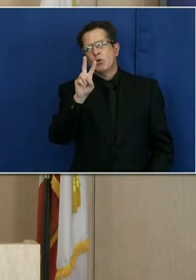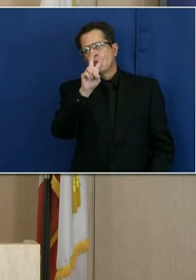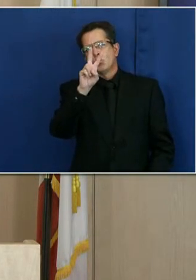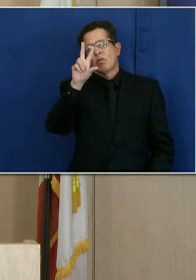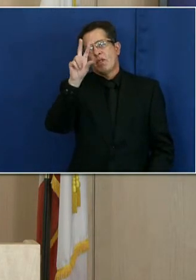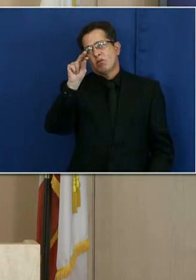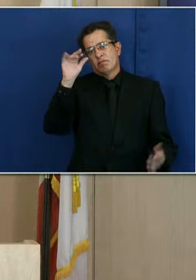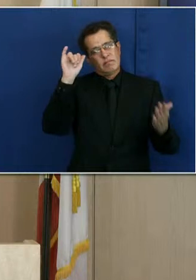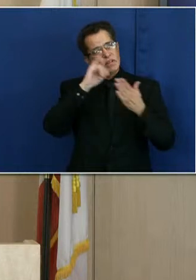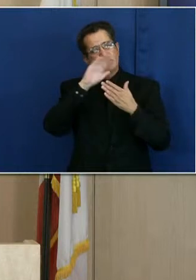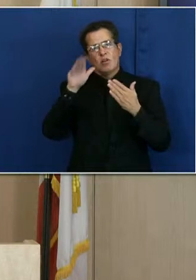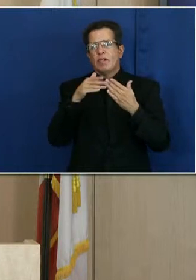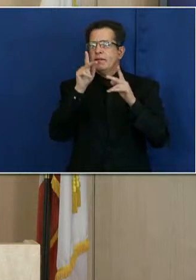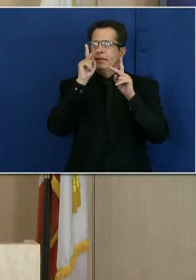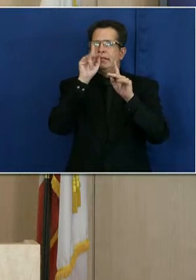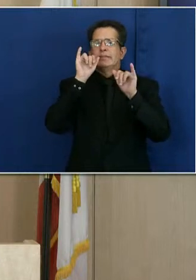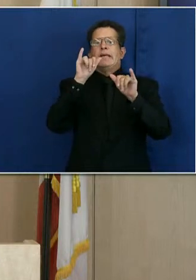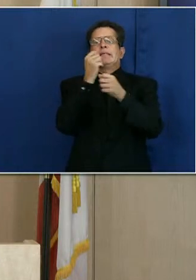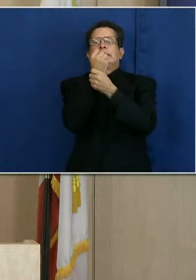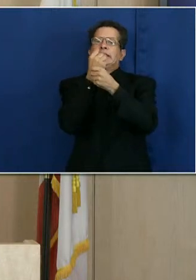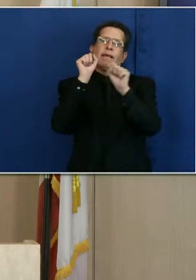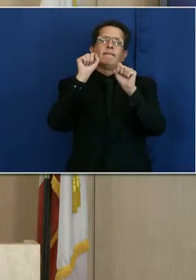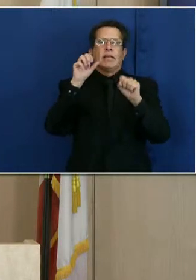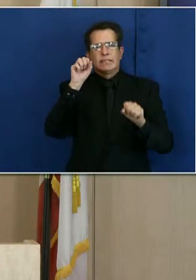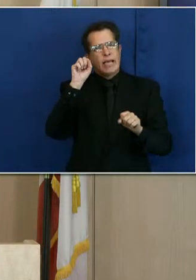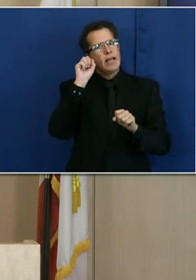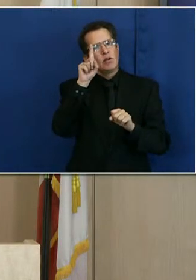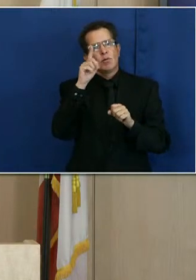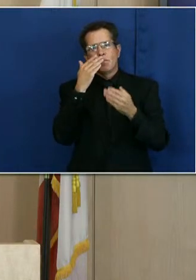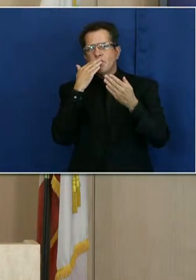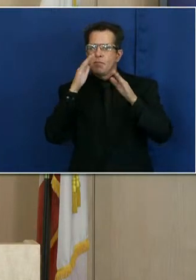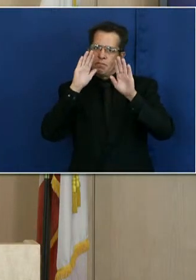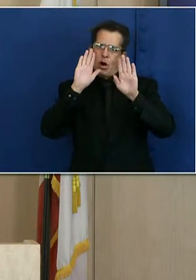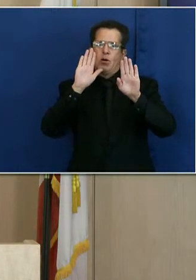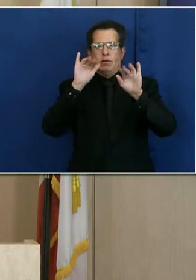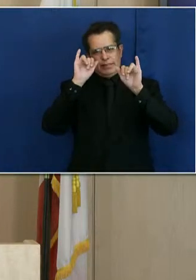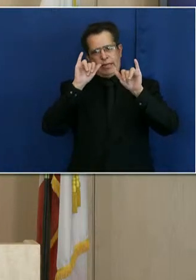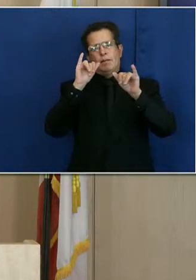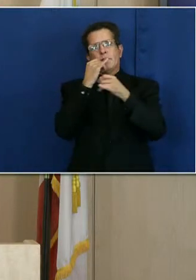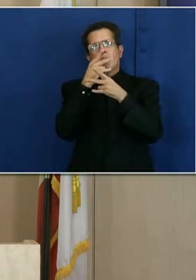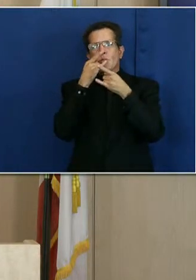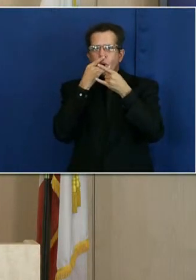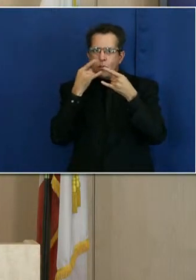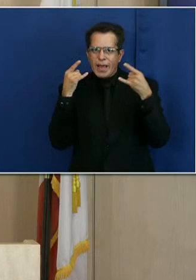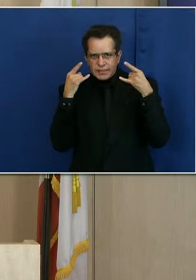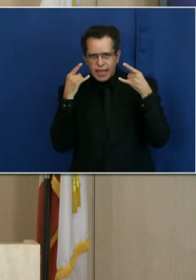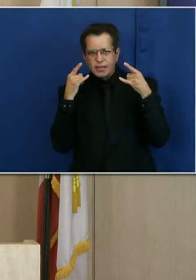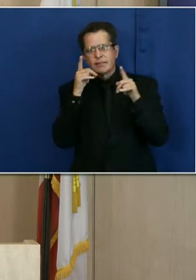Until then, please stay safe, San Diego, and make sure to continue to wear those face masks. Thank you.